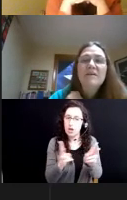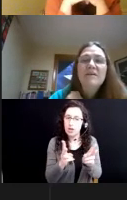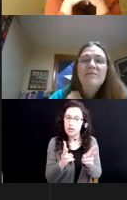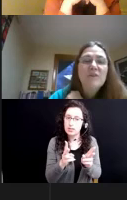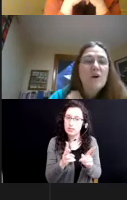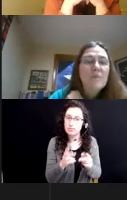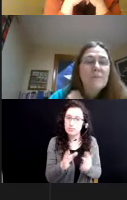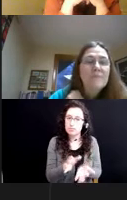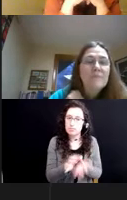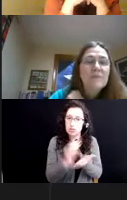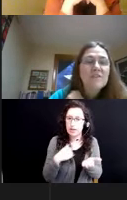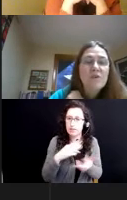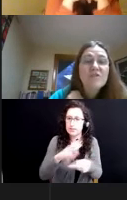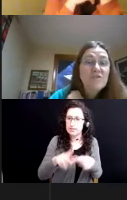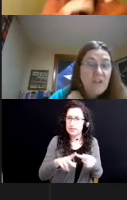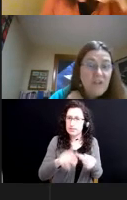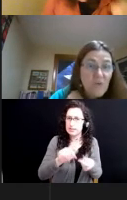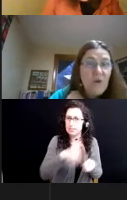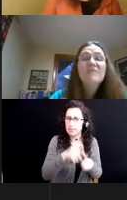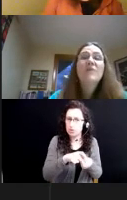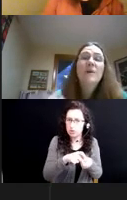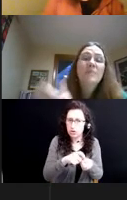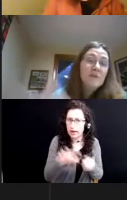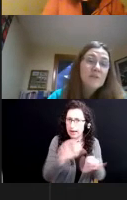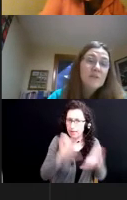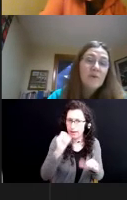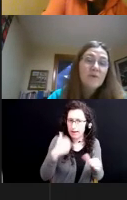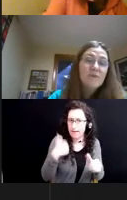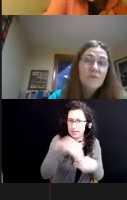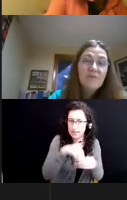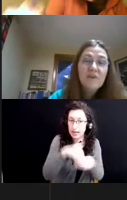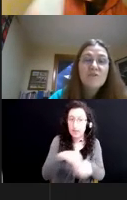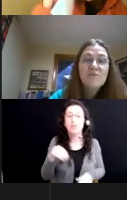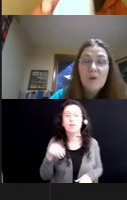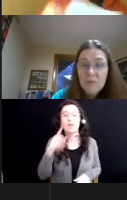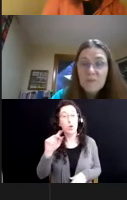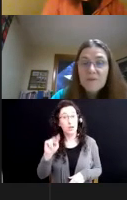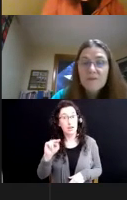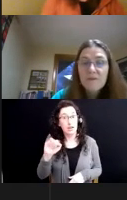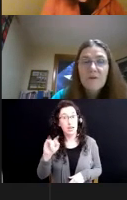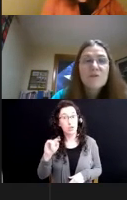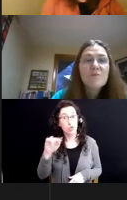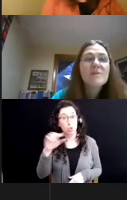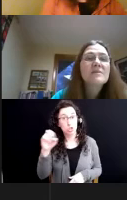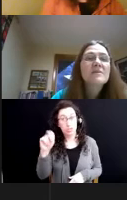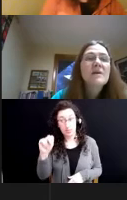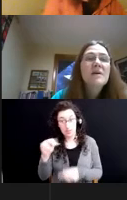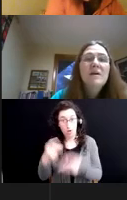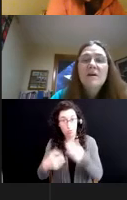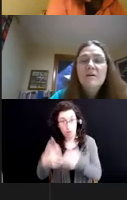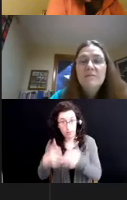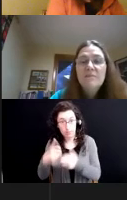have that. Very common. Sequesters nitrogen well if you happen to be in a spot where you do have nitrogen problems. There are those